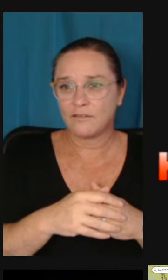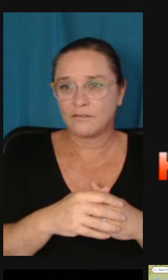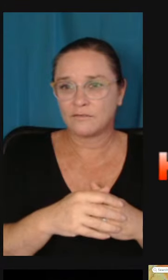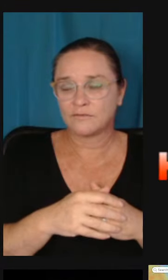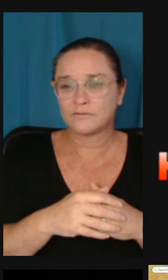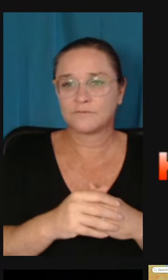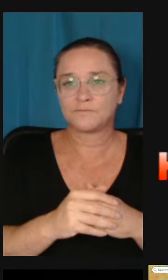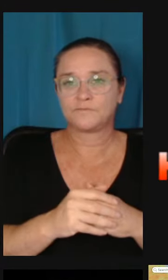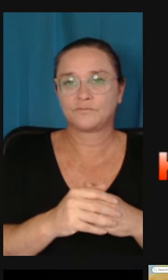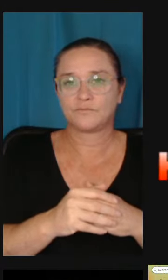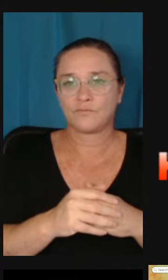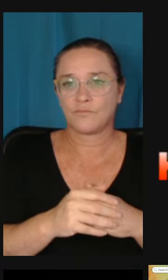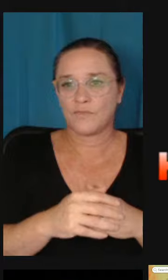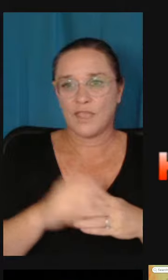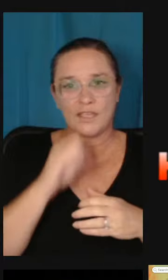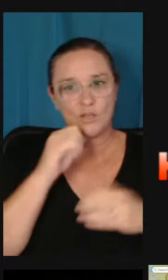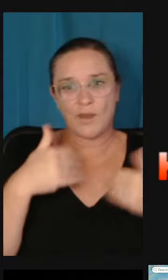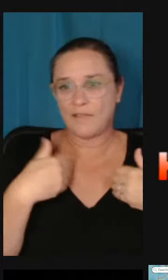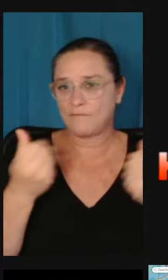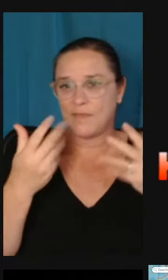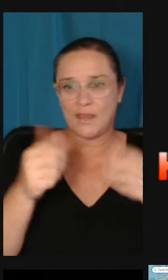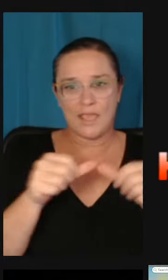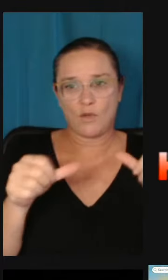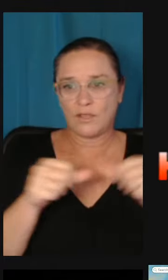of SO2 free air at the present.